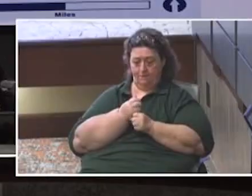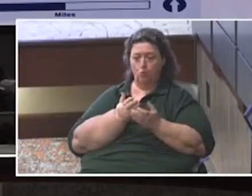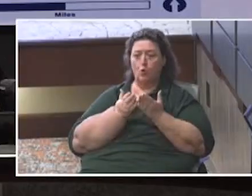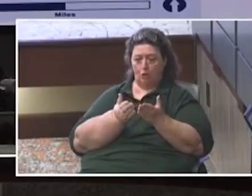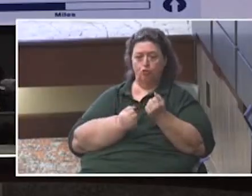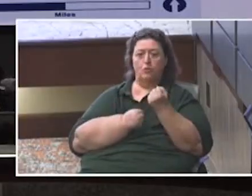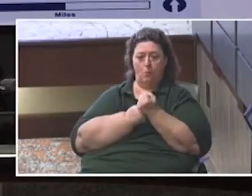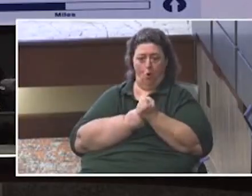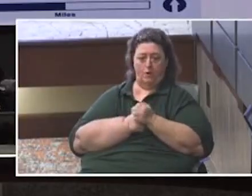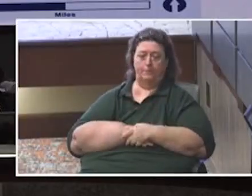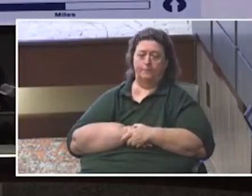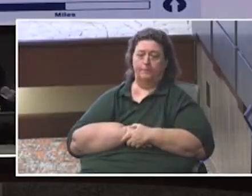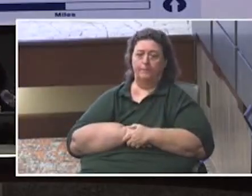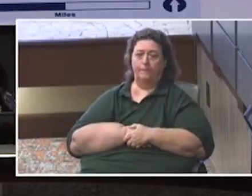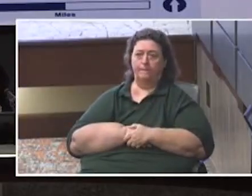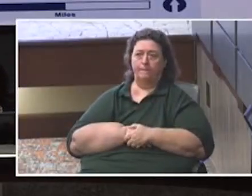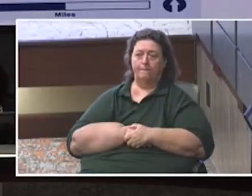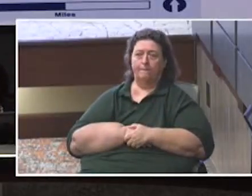support.